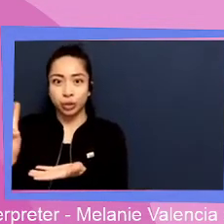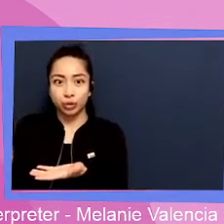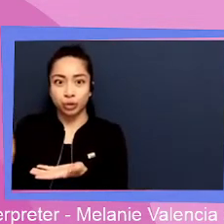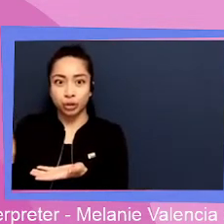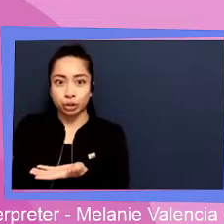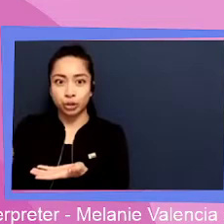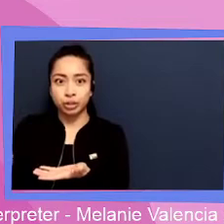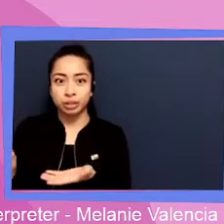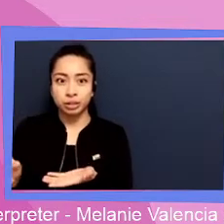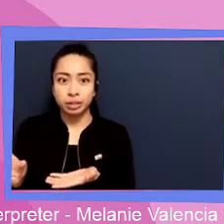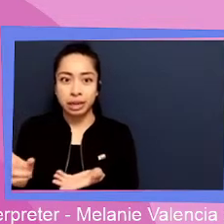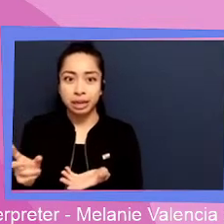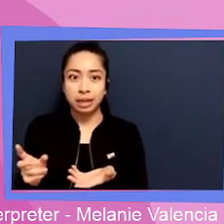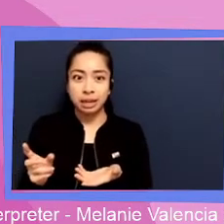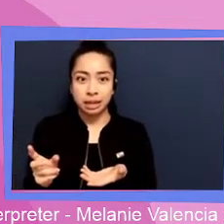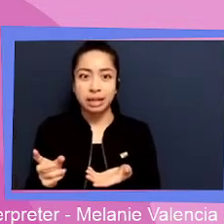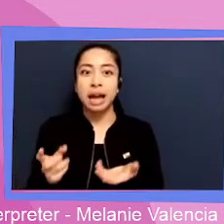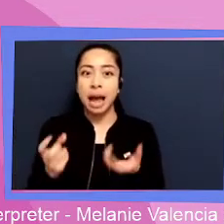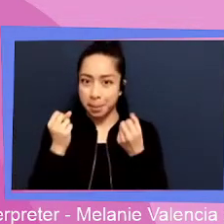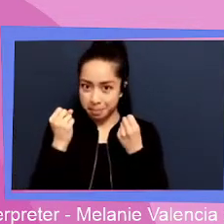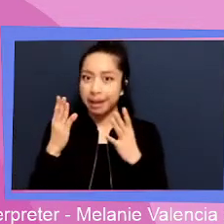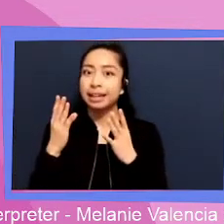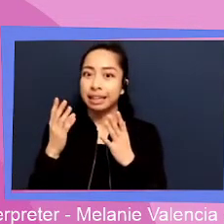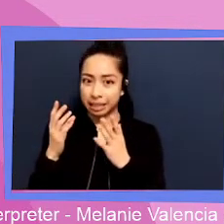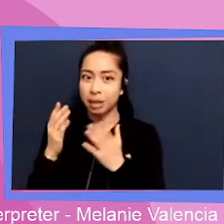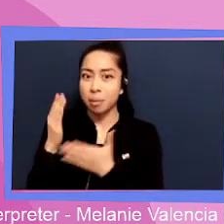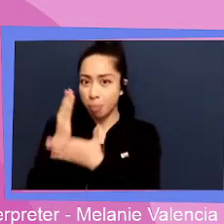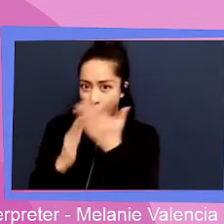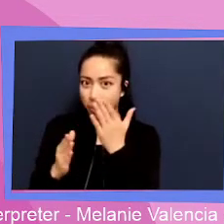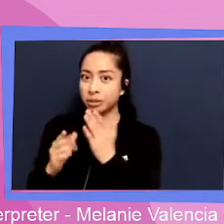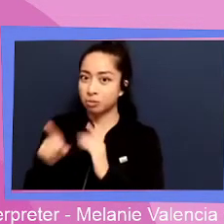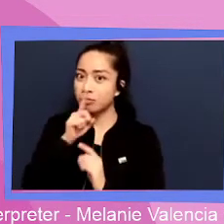them are titled Vancouver over and over.